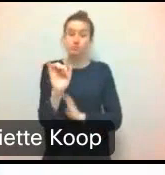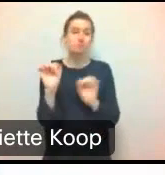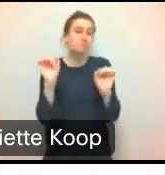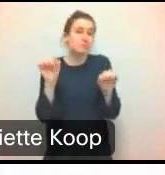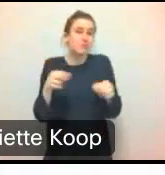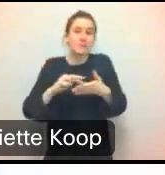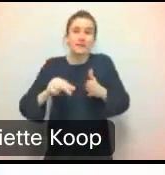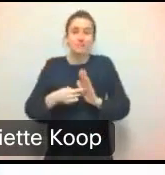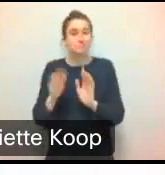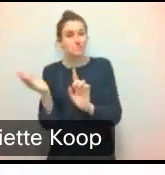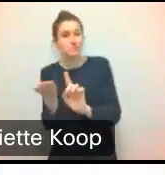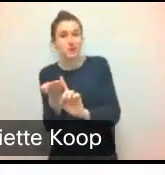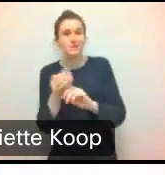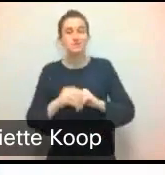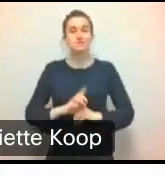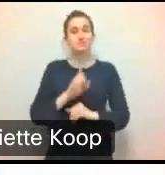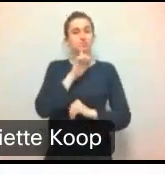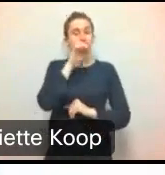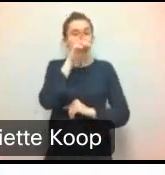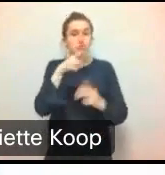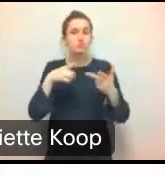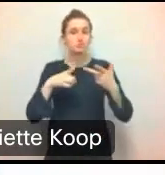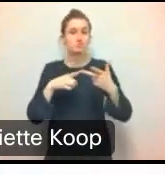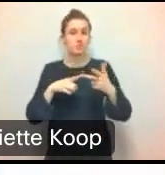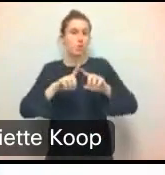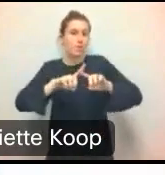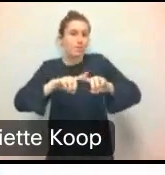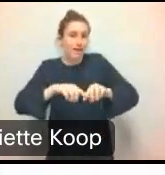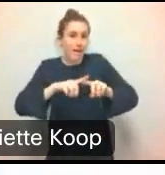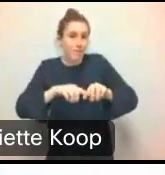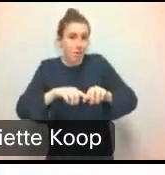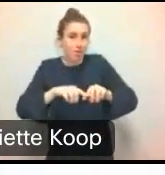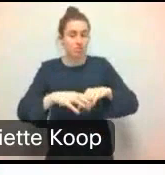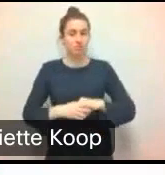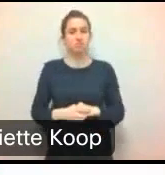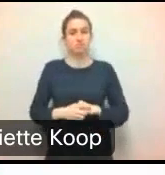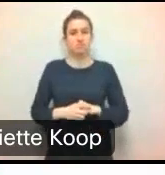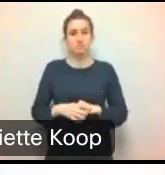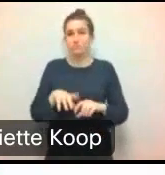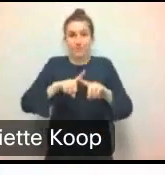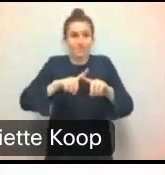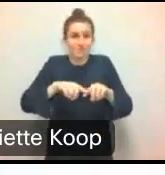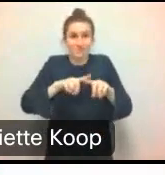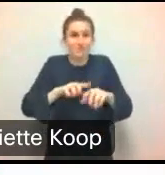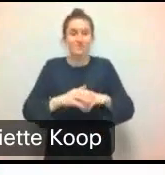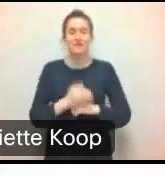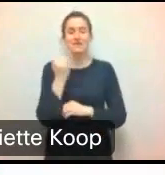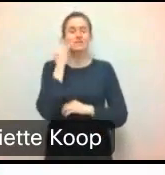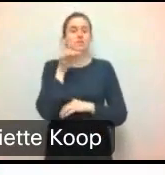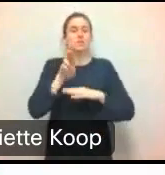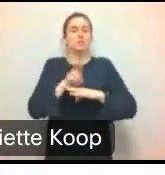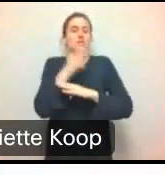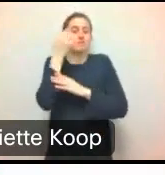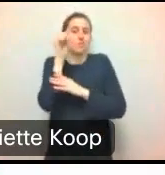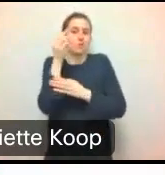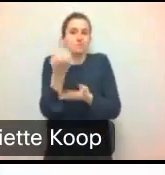persuasive, it can also mean true, it can also mean reliable information that is reliable, especially if you're going to be using it as evidence